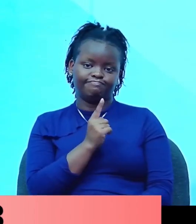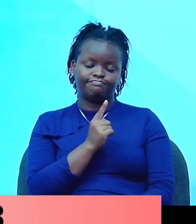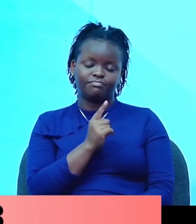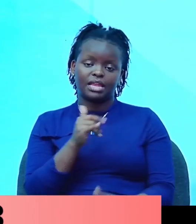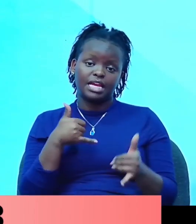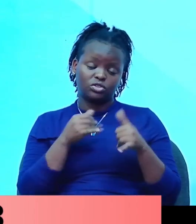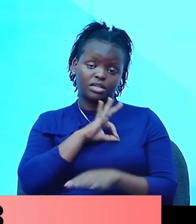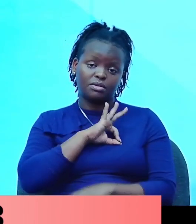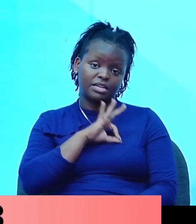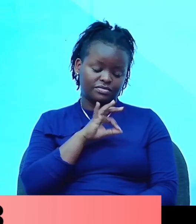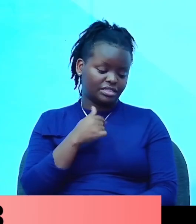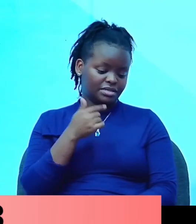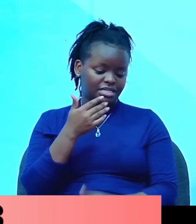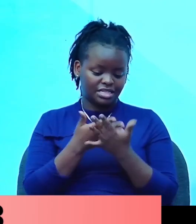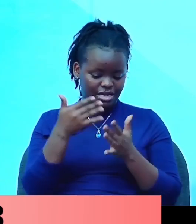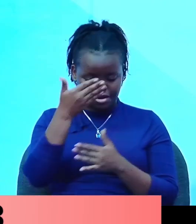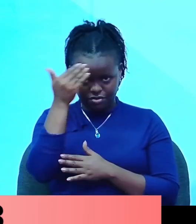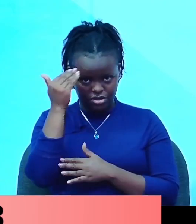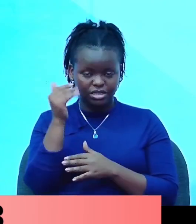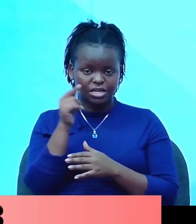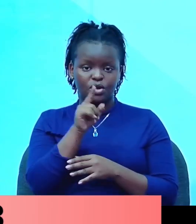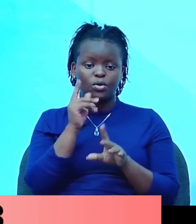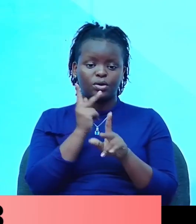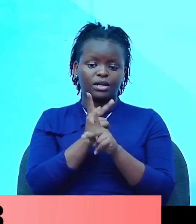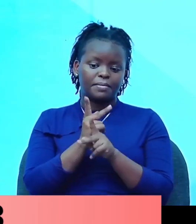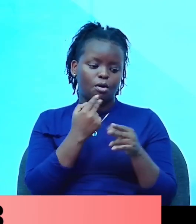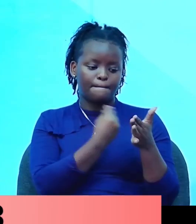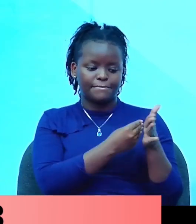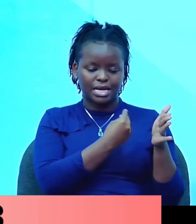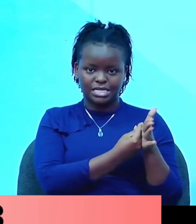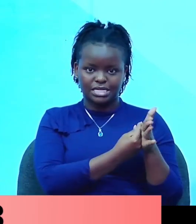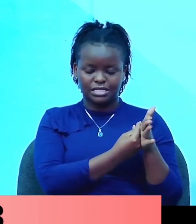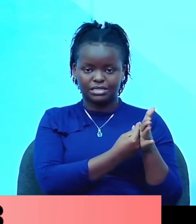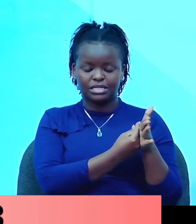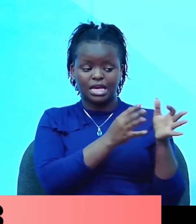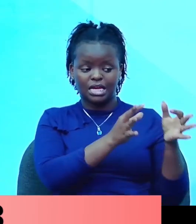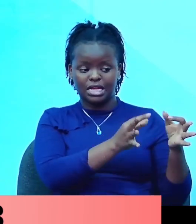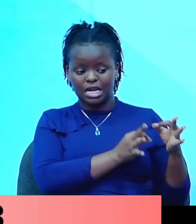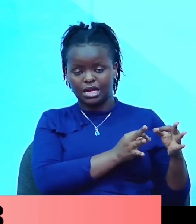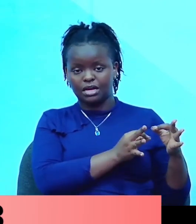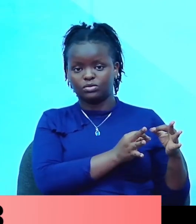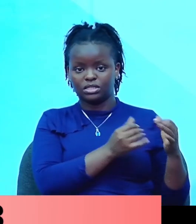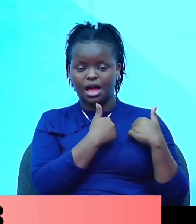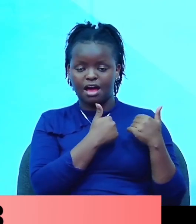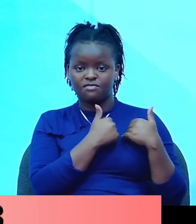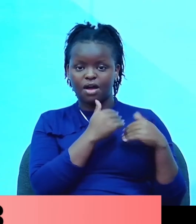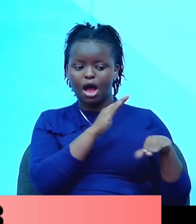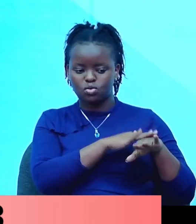thing I forgot to mention is that you're putting your money in an account that actually has a good